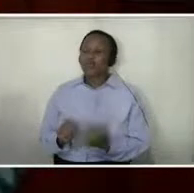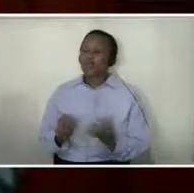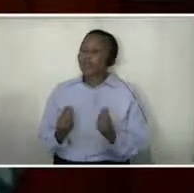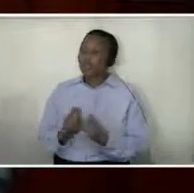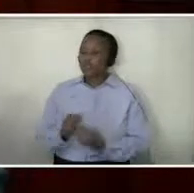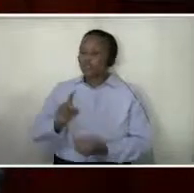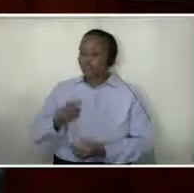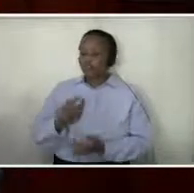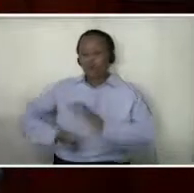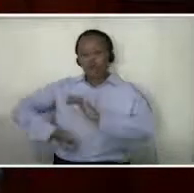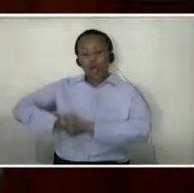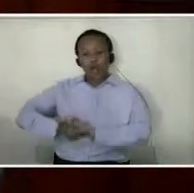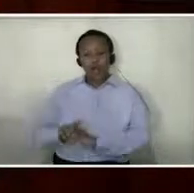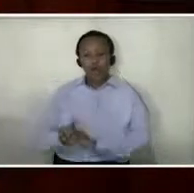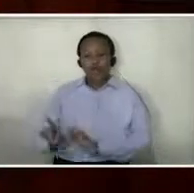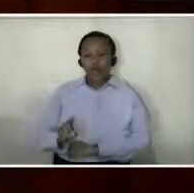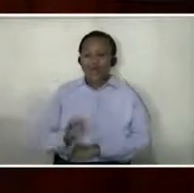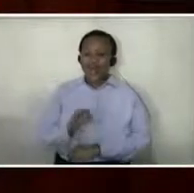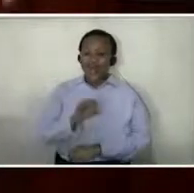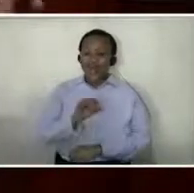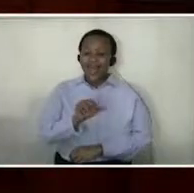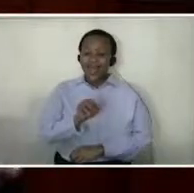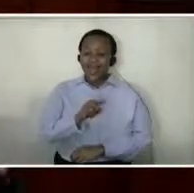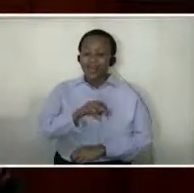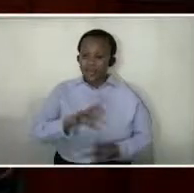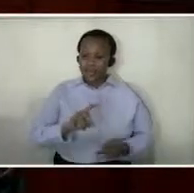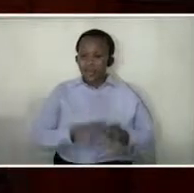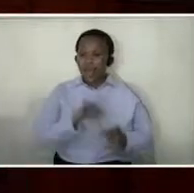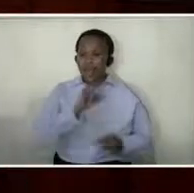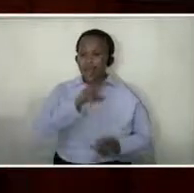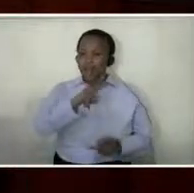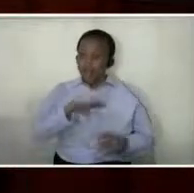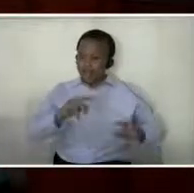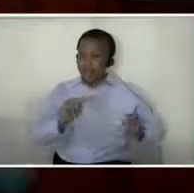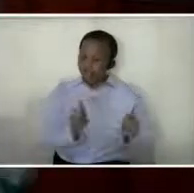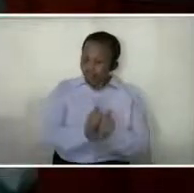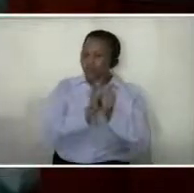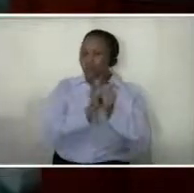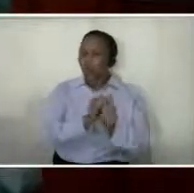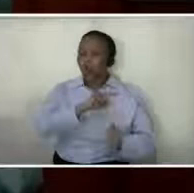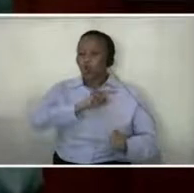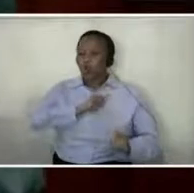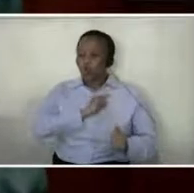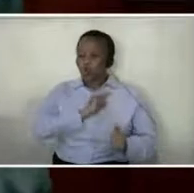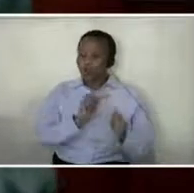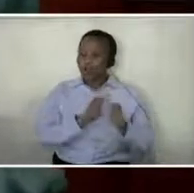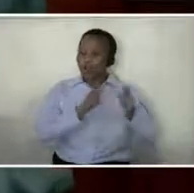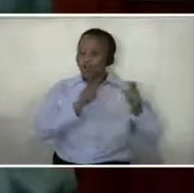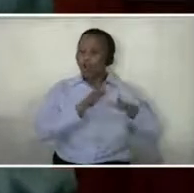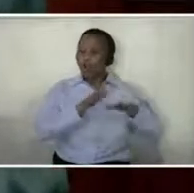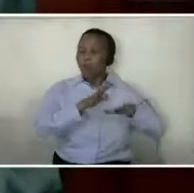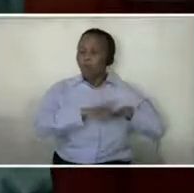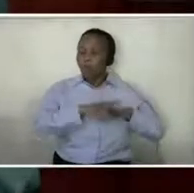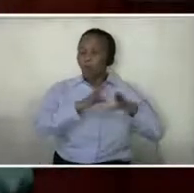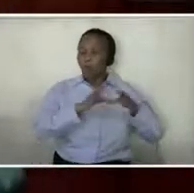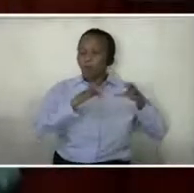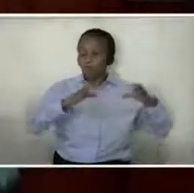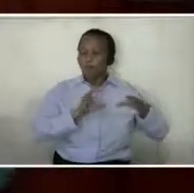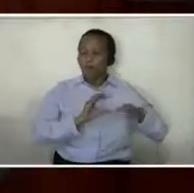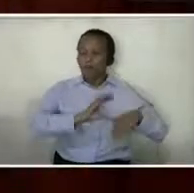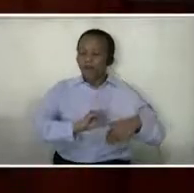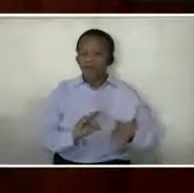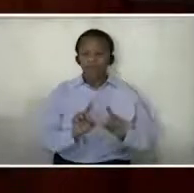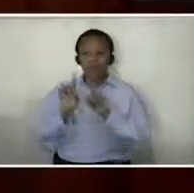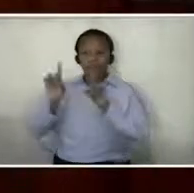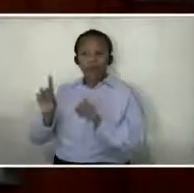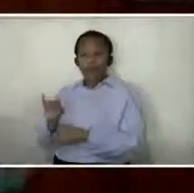happen was that the ANC and the IFP were to co-govern because they were the majority. However, the DA,